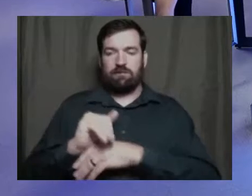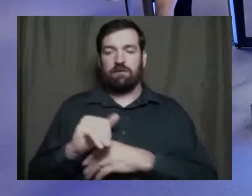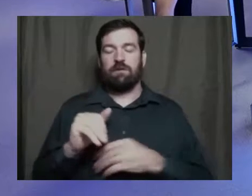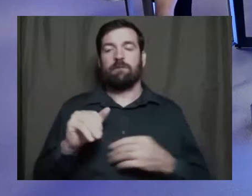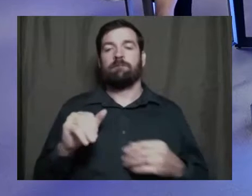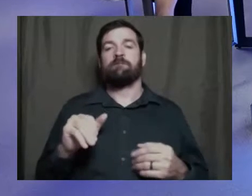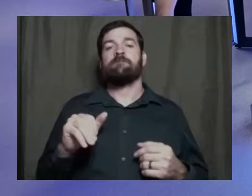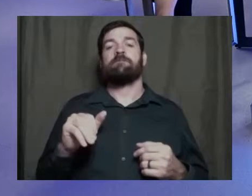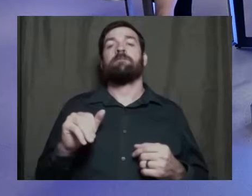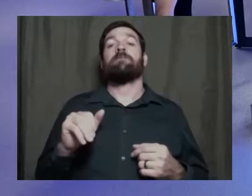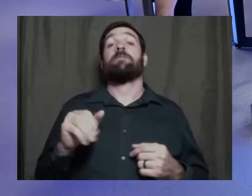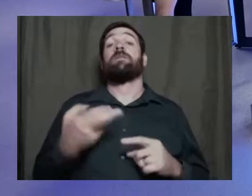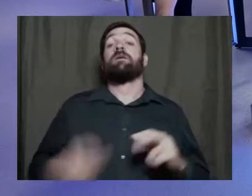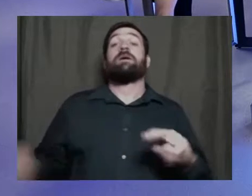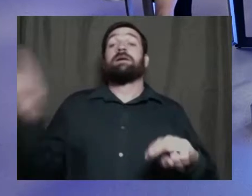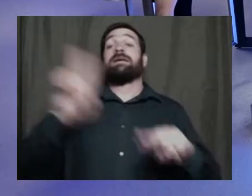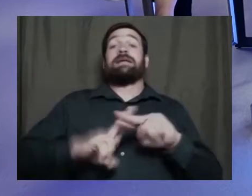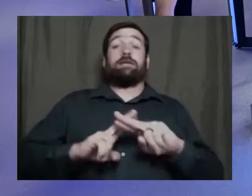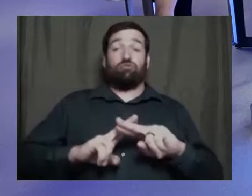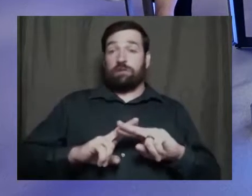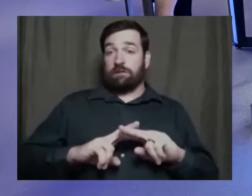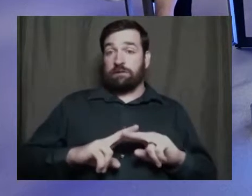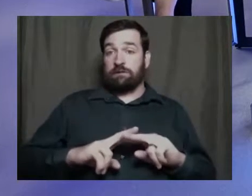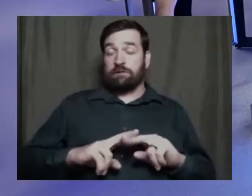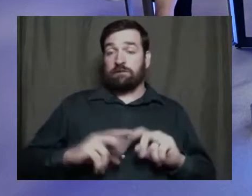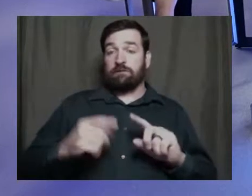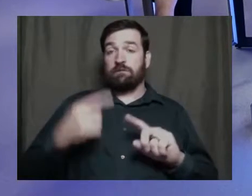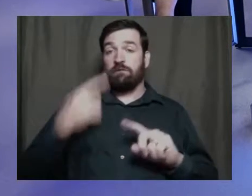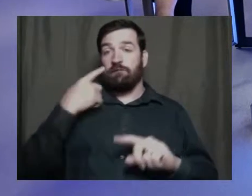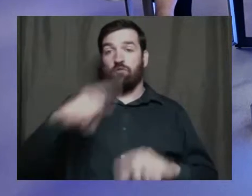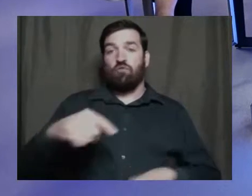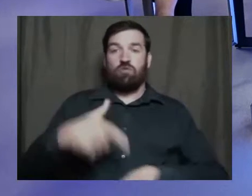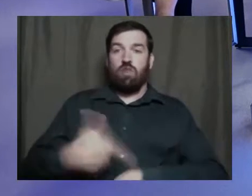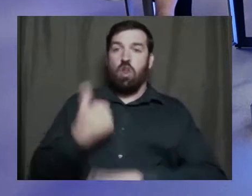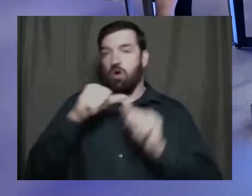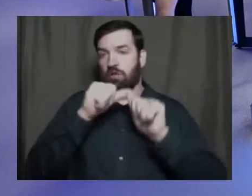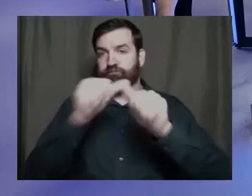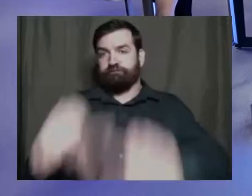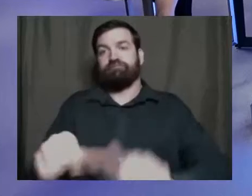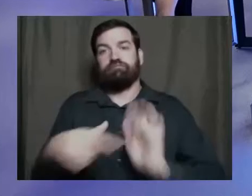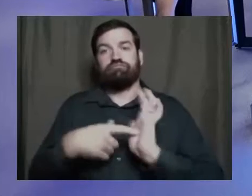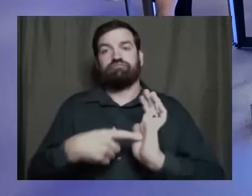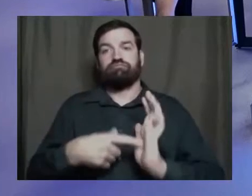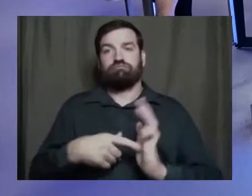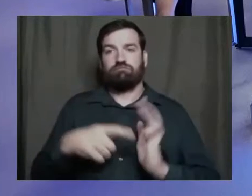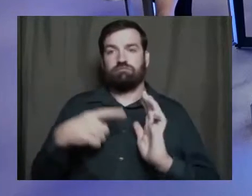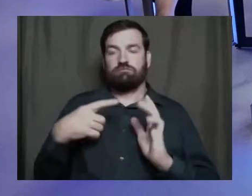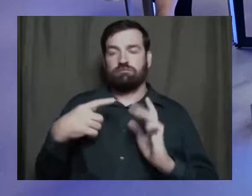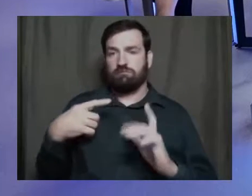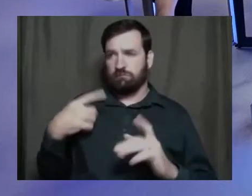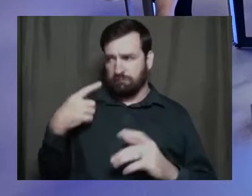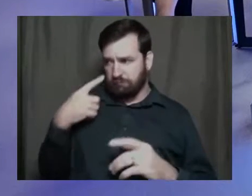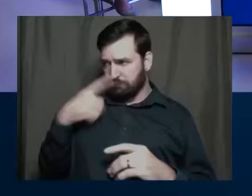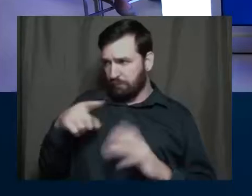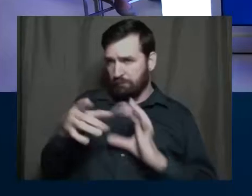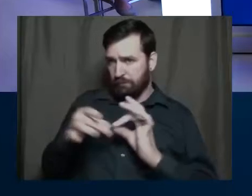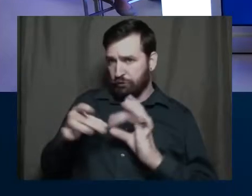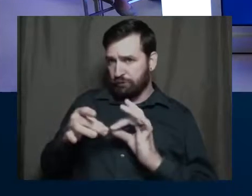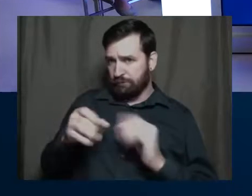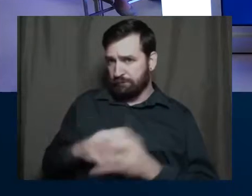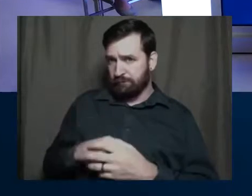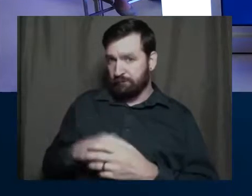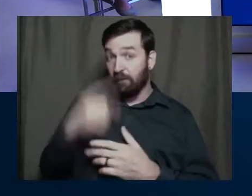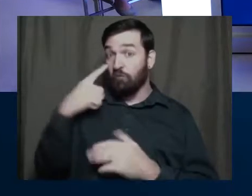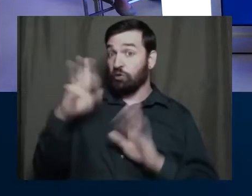increased incidence now that we're seeing of long haul syndrome in children. Can you, Dr. Lewis, or Dr. Schuster, maybe comment on that? Yeah,